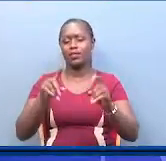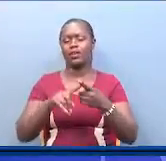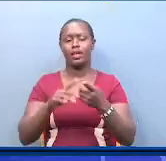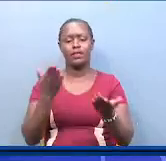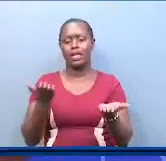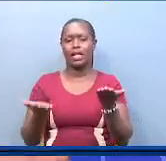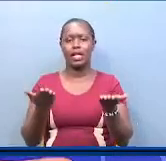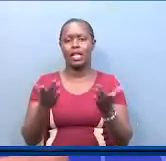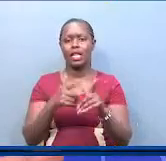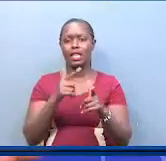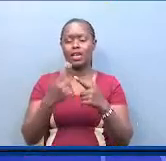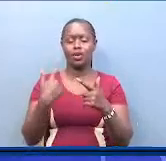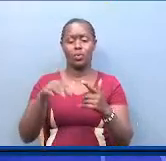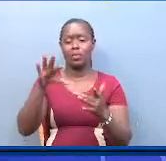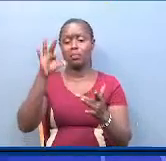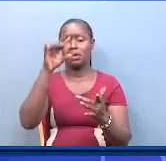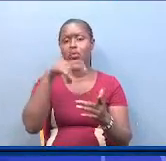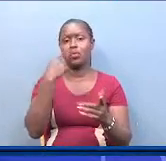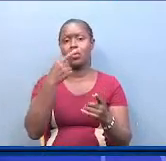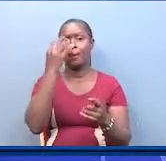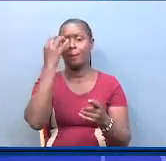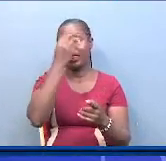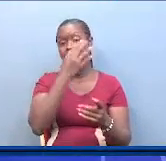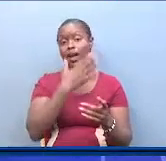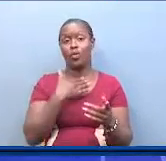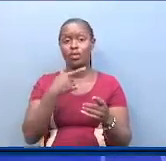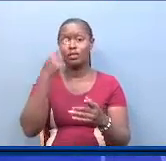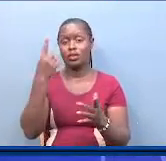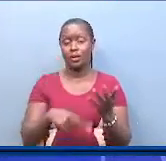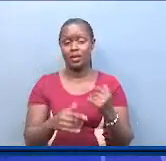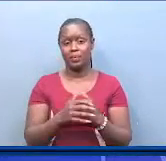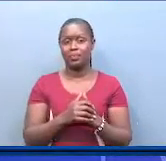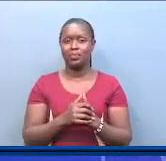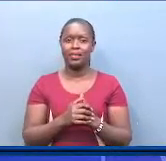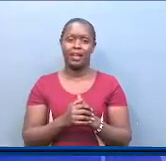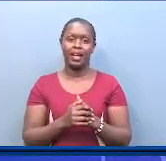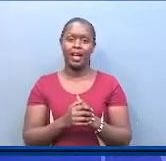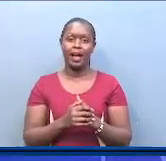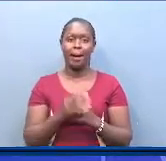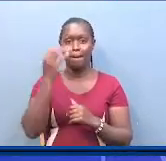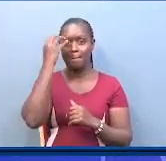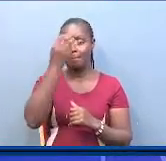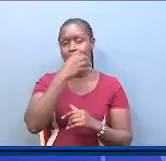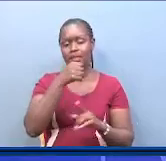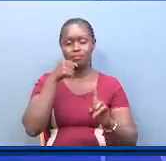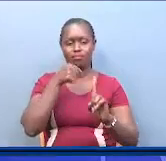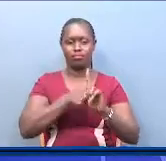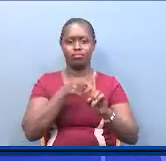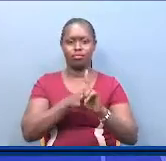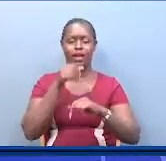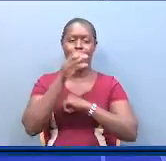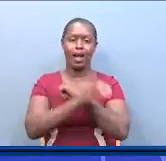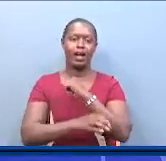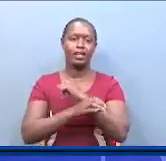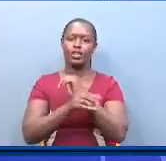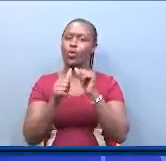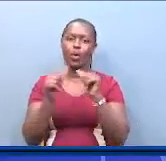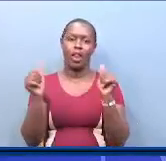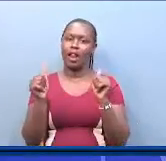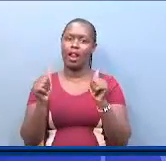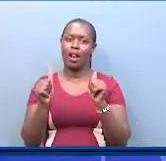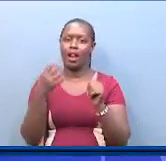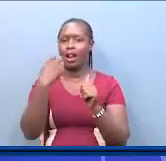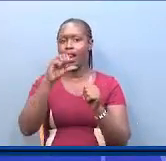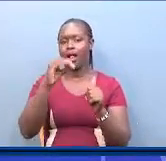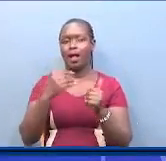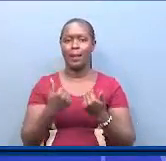we are going to pick Martha Karua. And I want to tell you the truth. Martha Karua has been an advocate of this country. And therefore,